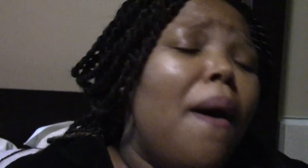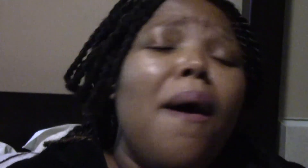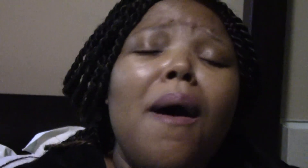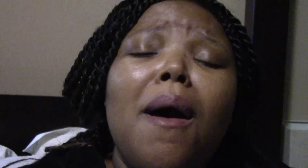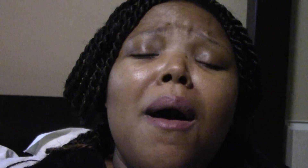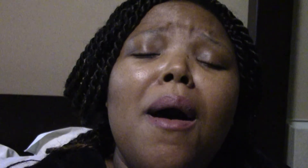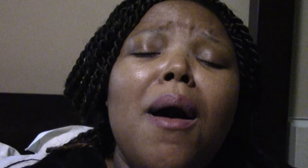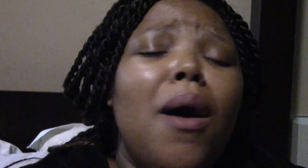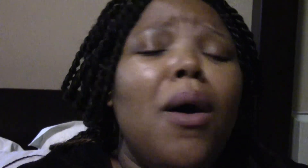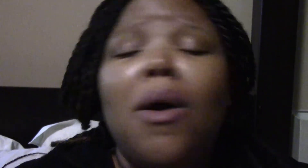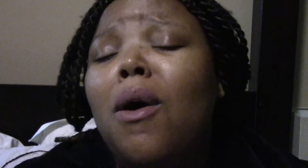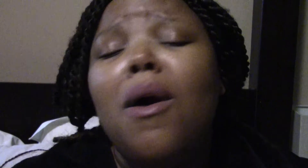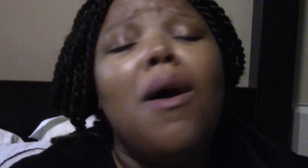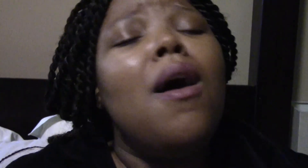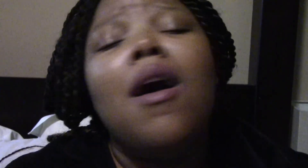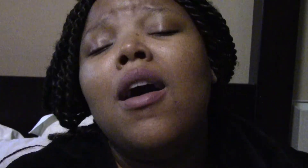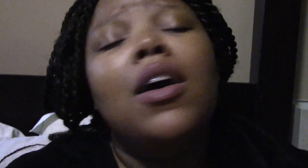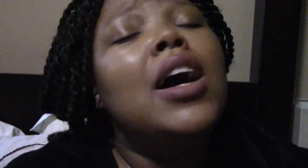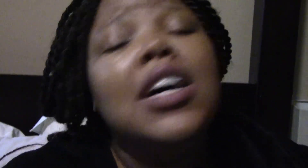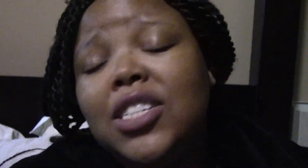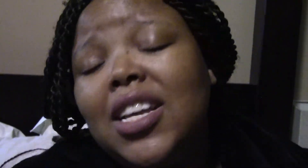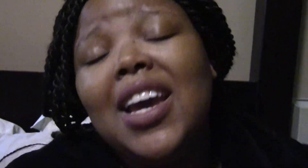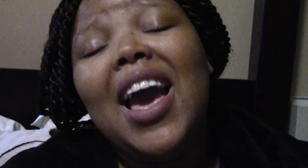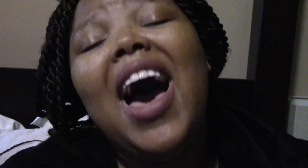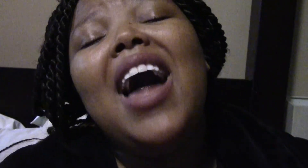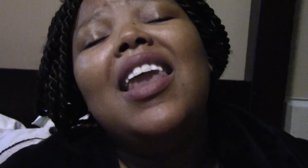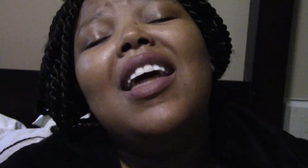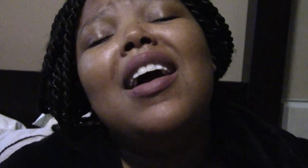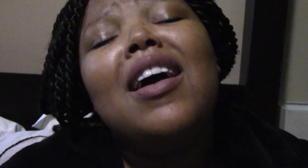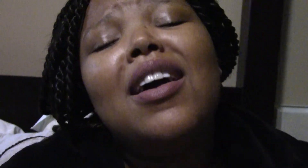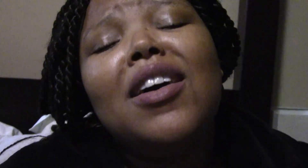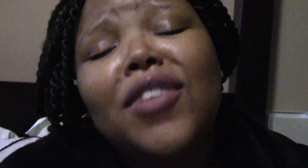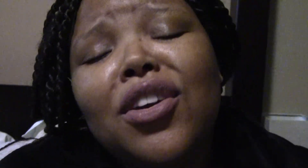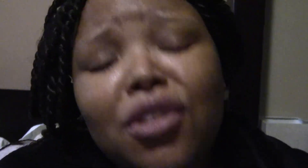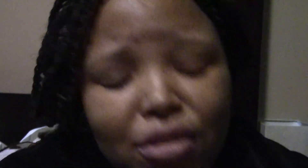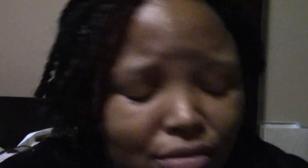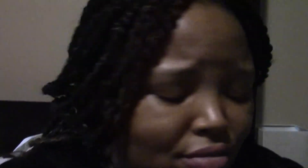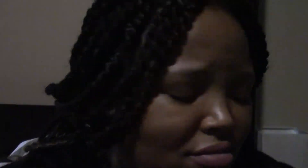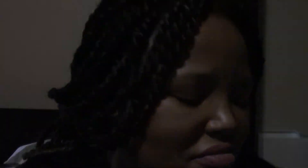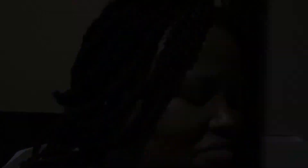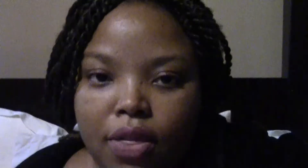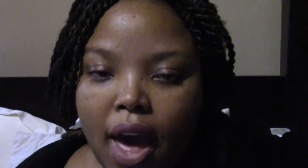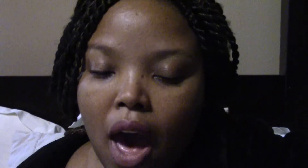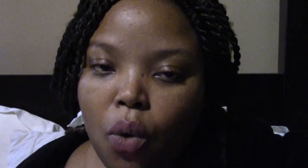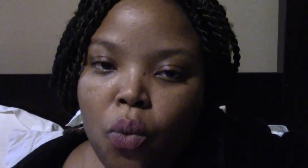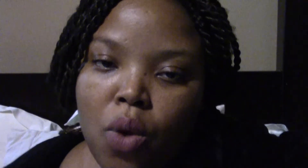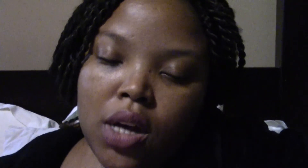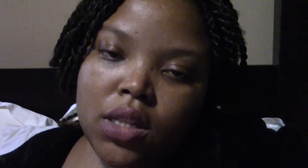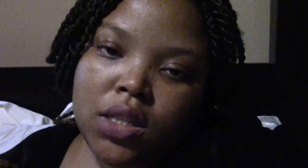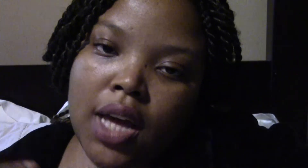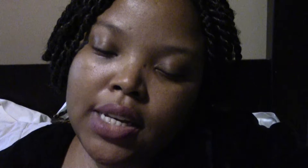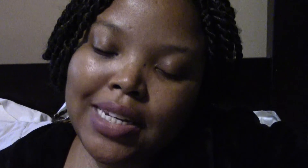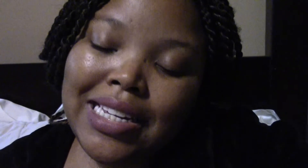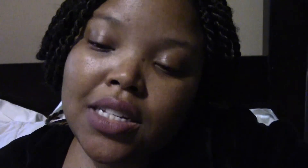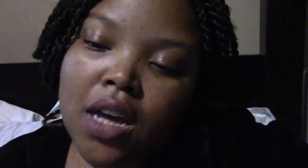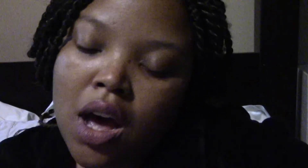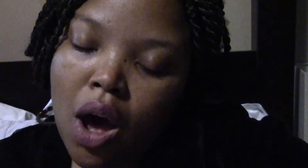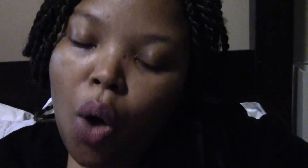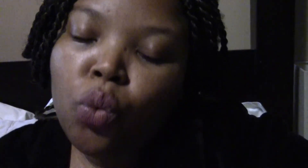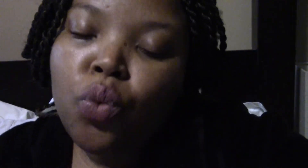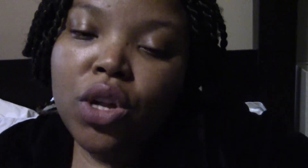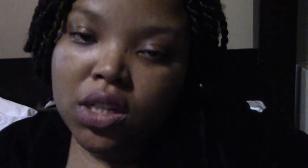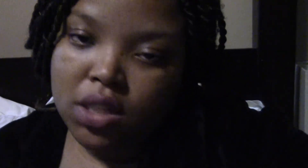anything. Oh, say I love you. That was